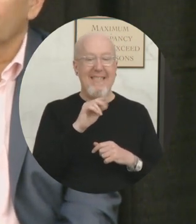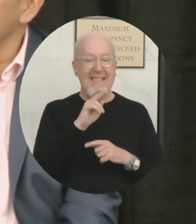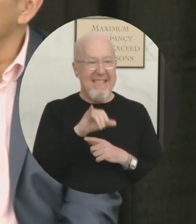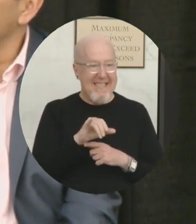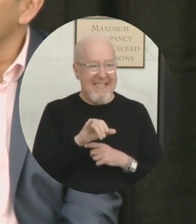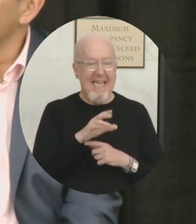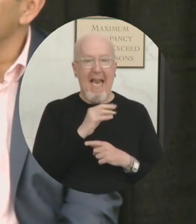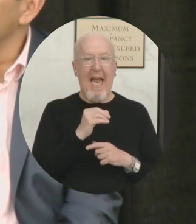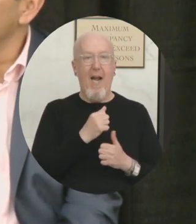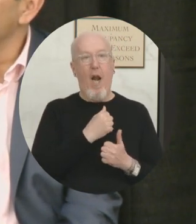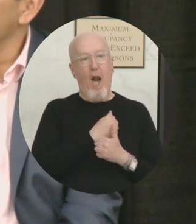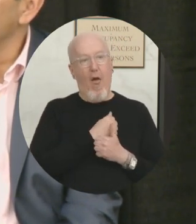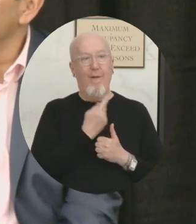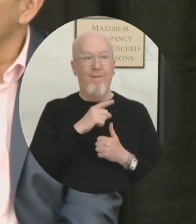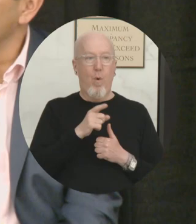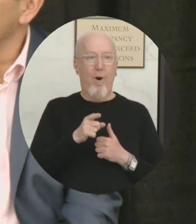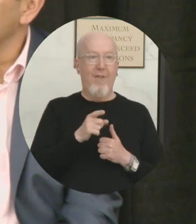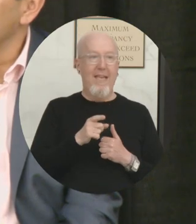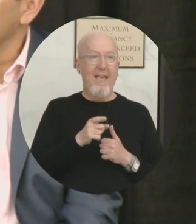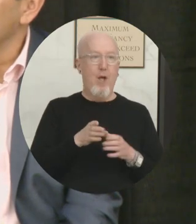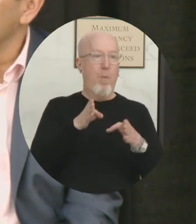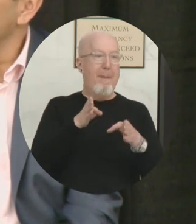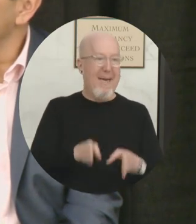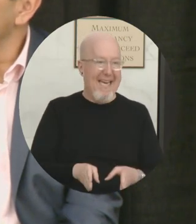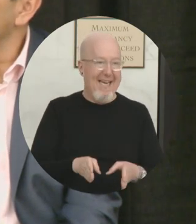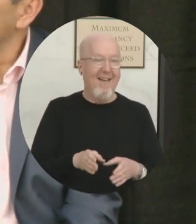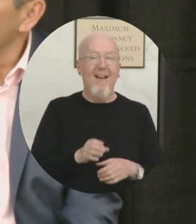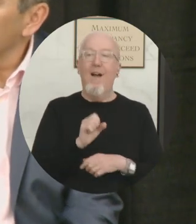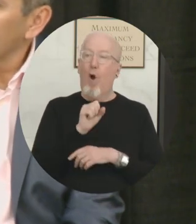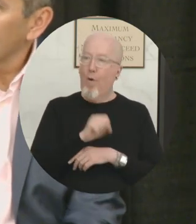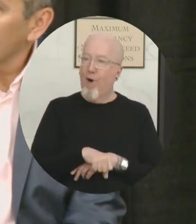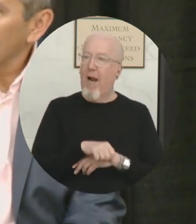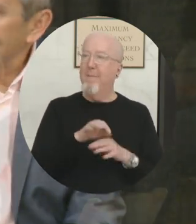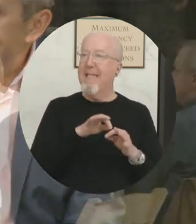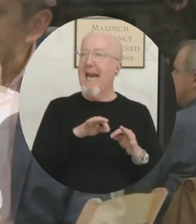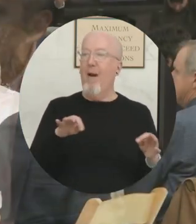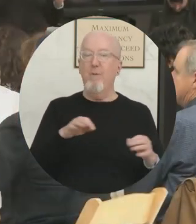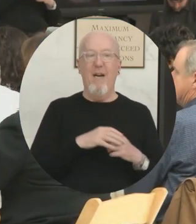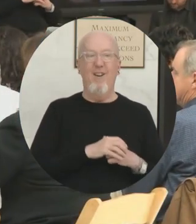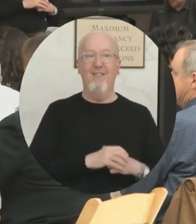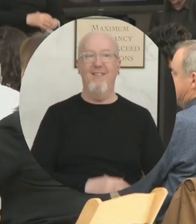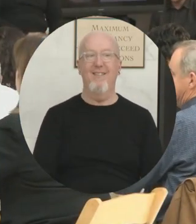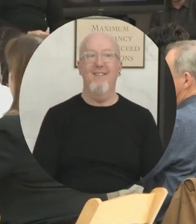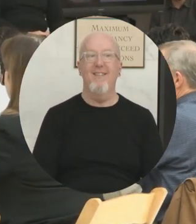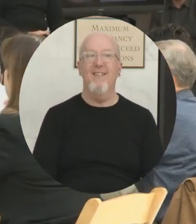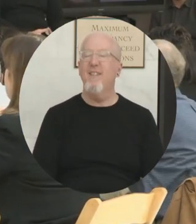human being overcomes language barriers. So just wanted to say that.